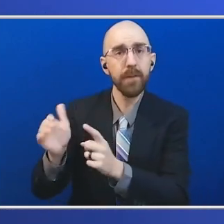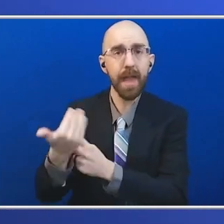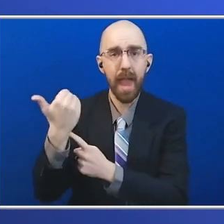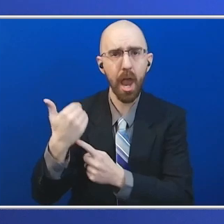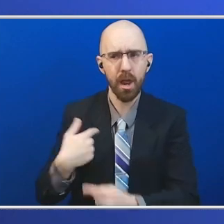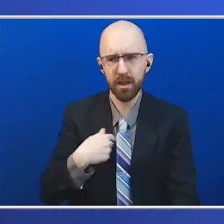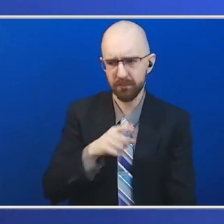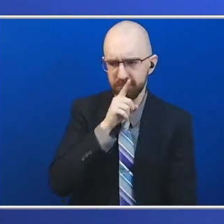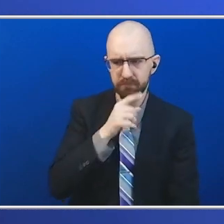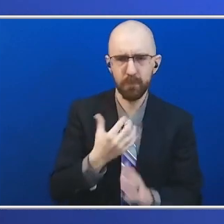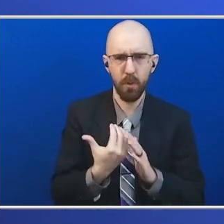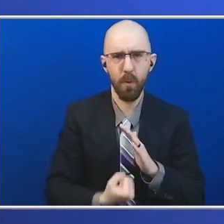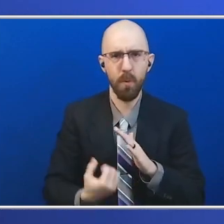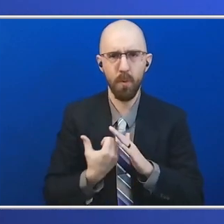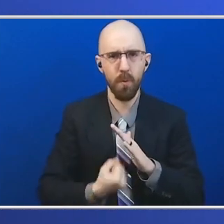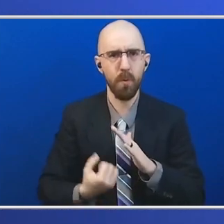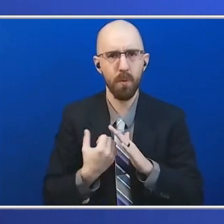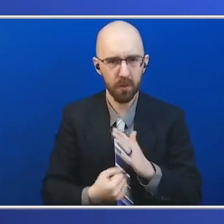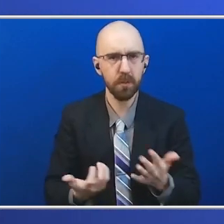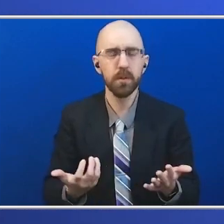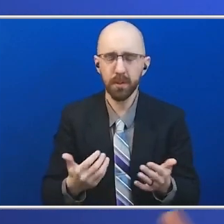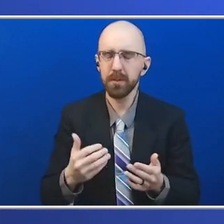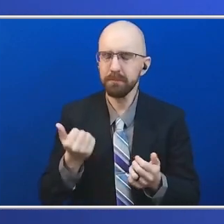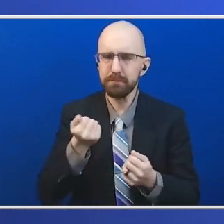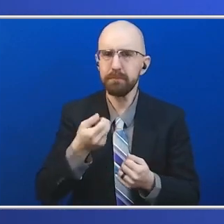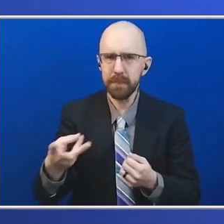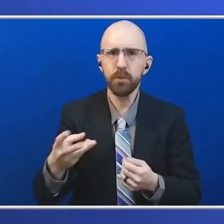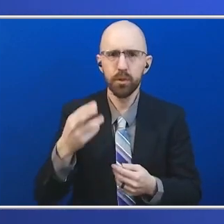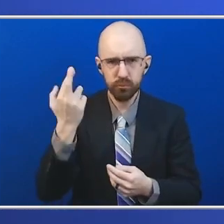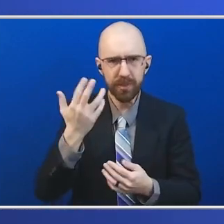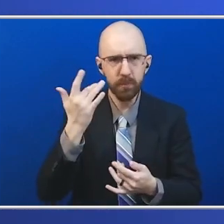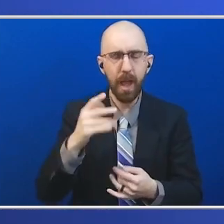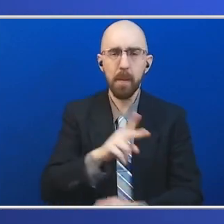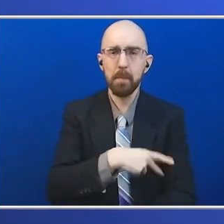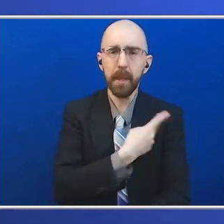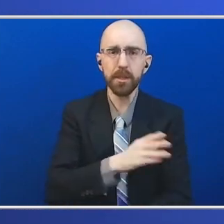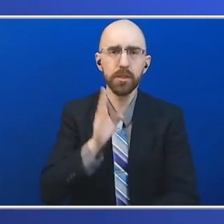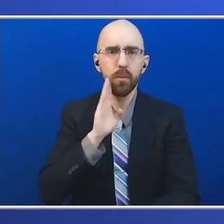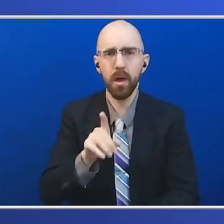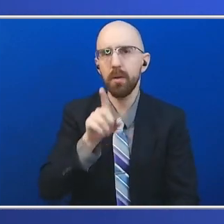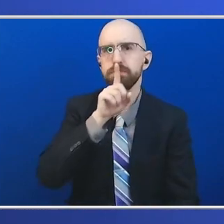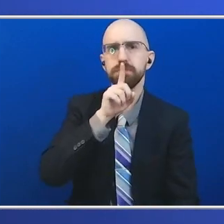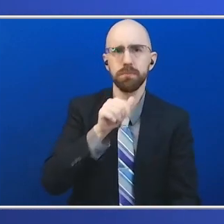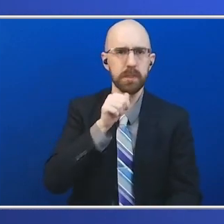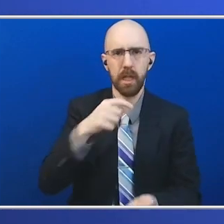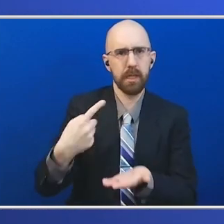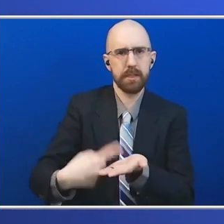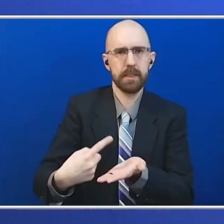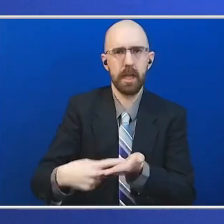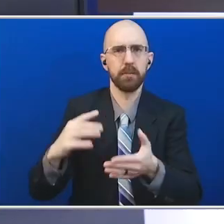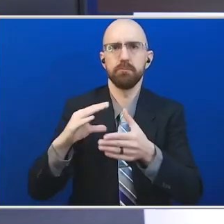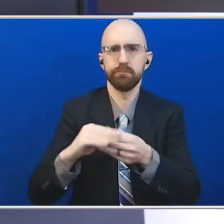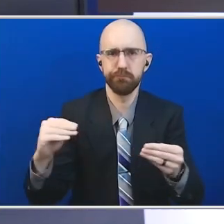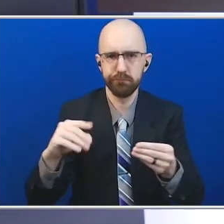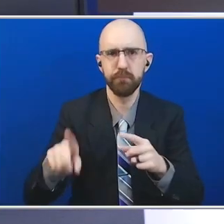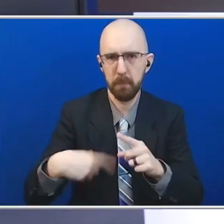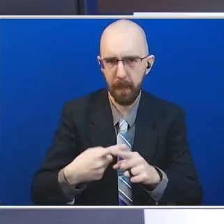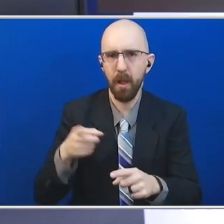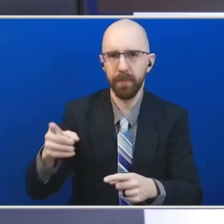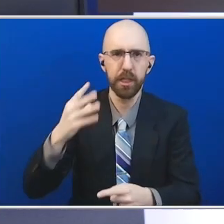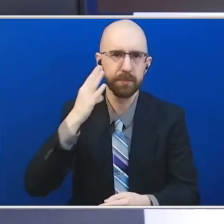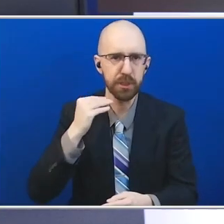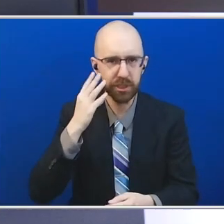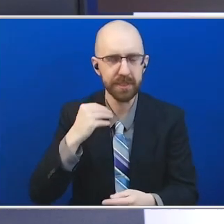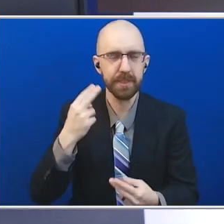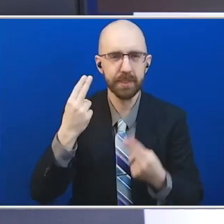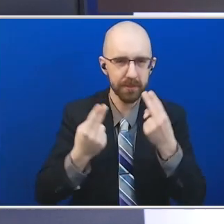anyone. So there are a number of reasons that the patients may not actually talk about these hallucinations or delusions. Yeah. So now, what